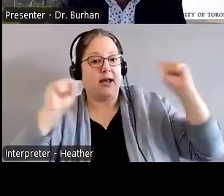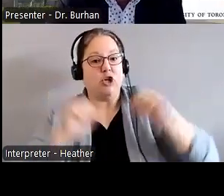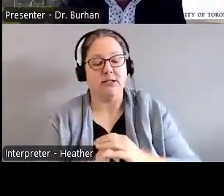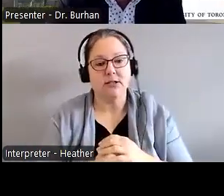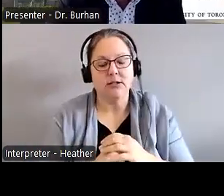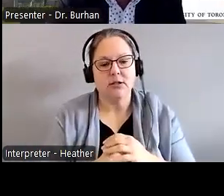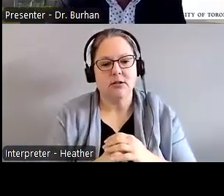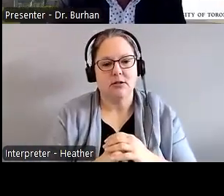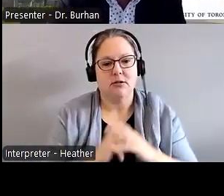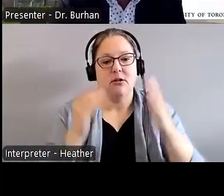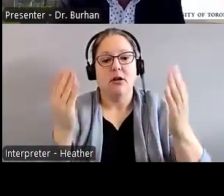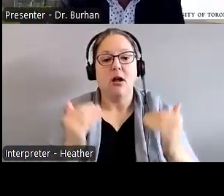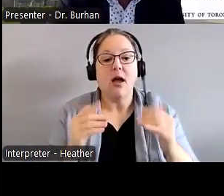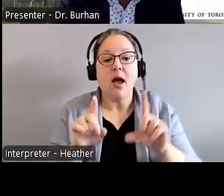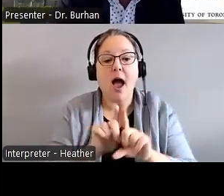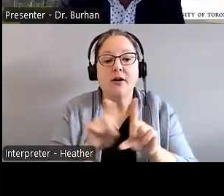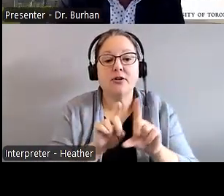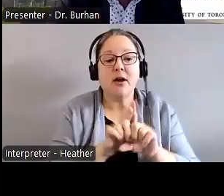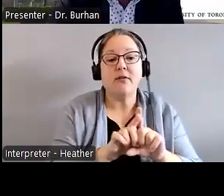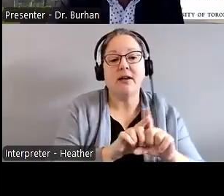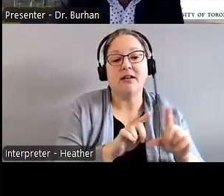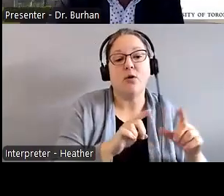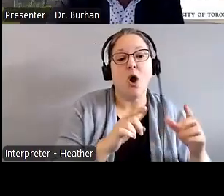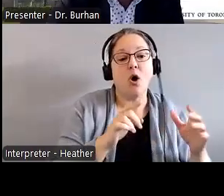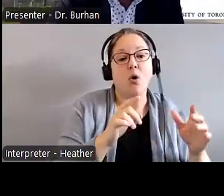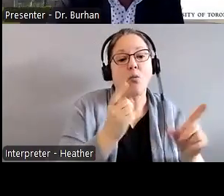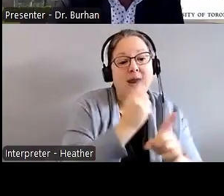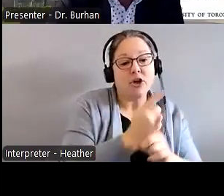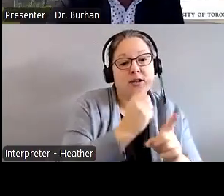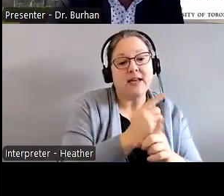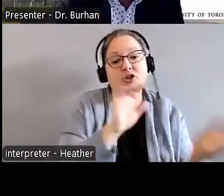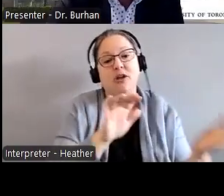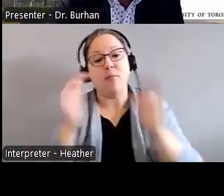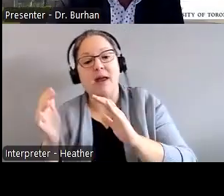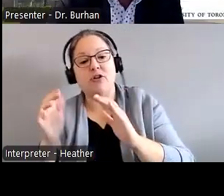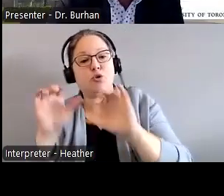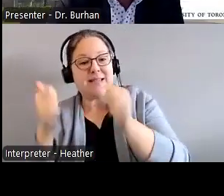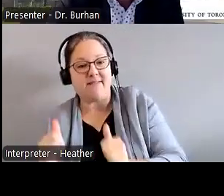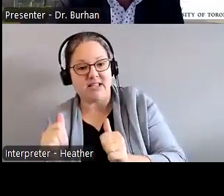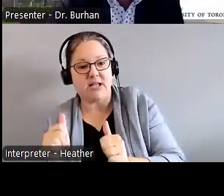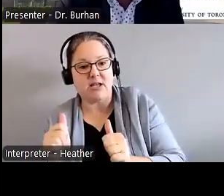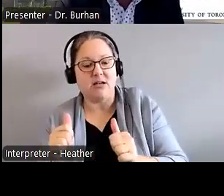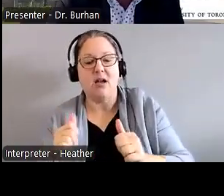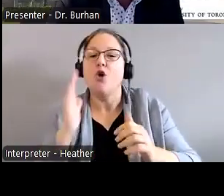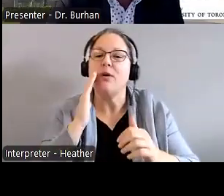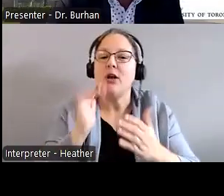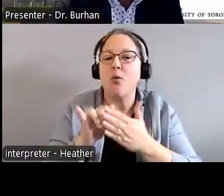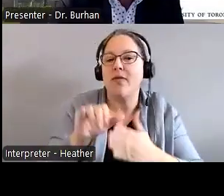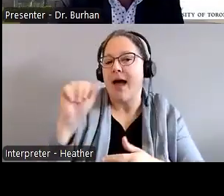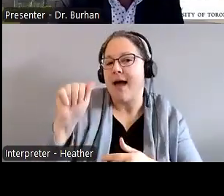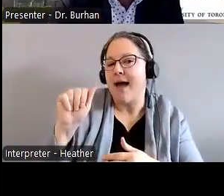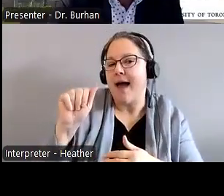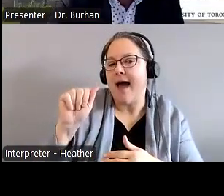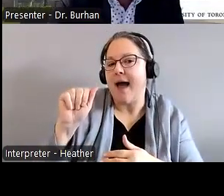then, affective regulation versus affective deficit is important to consider, because we know that apathy is kind of syndrome